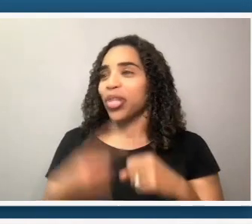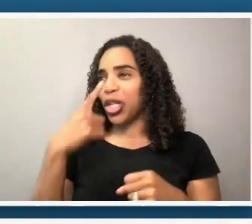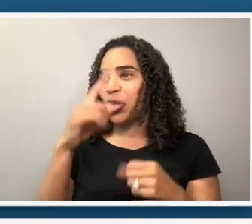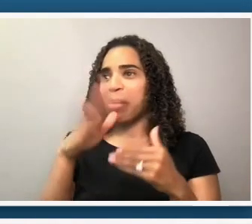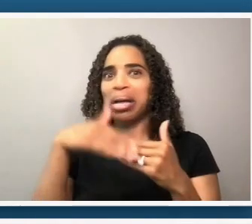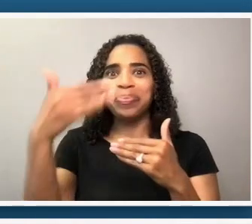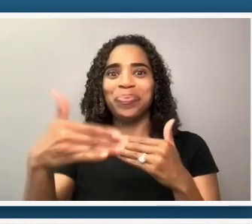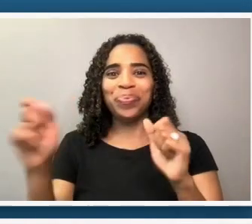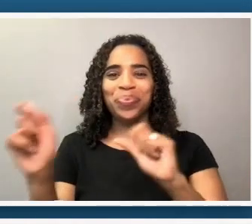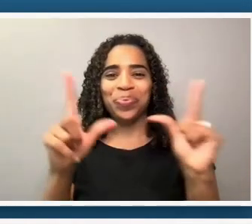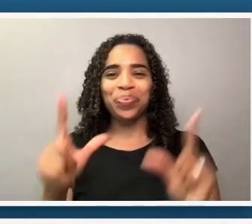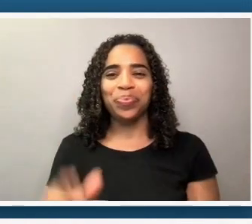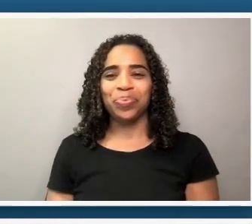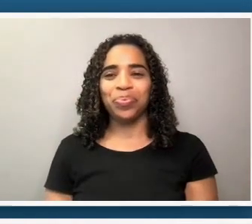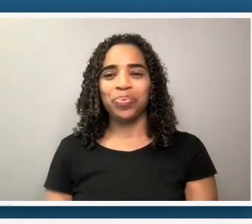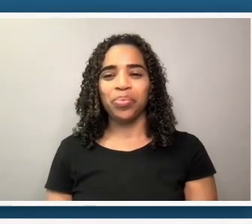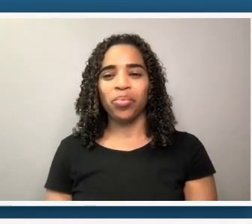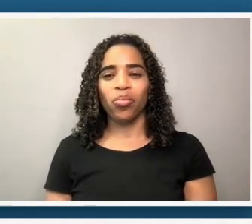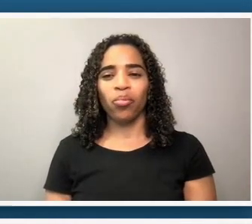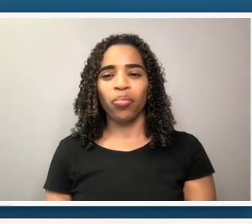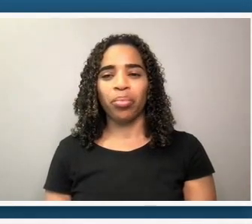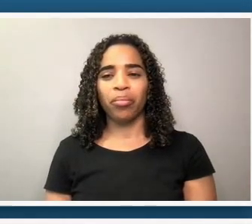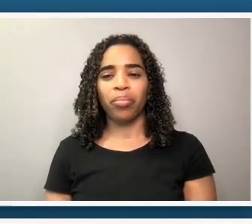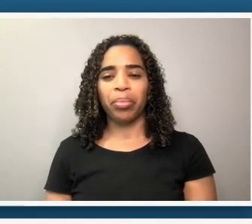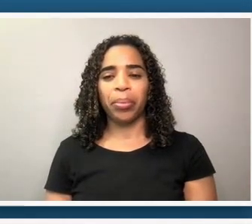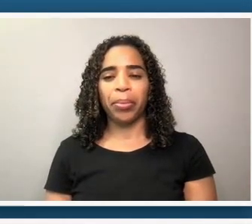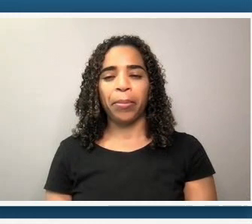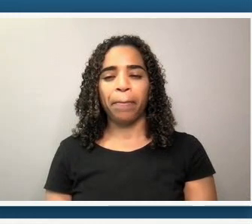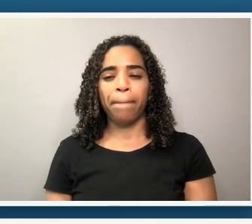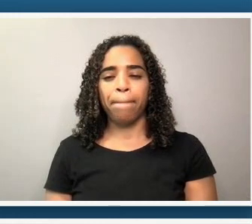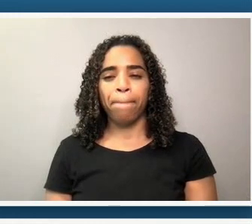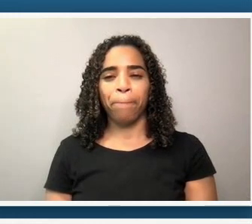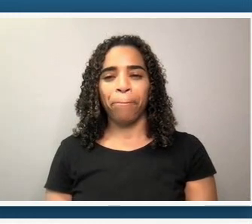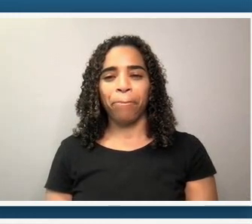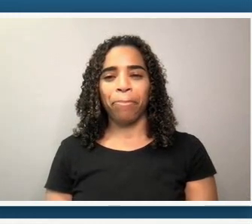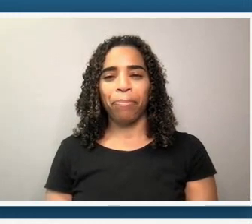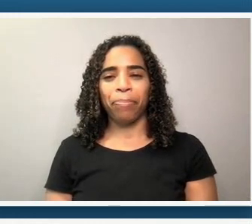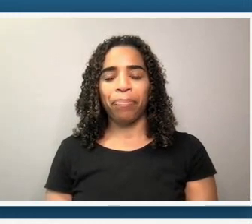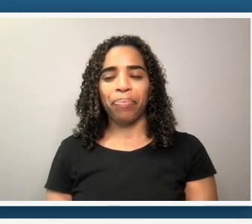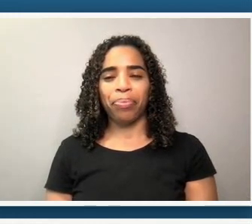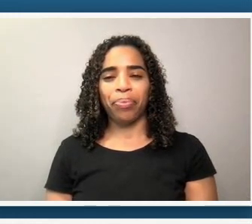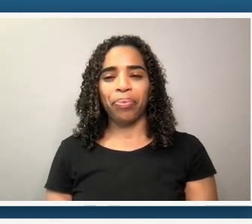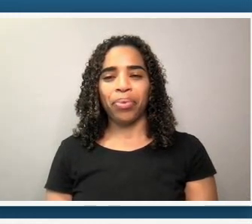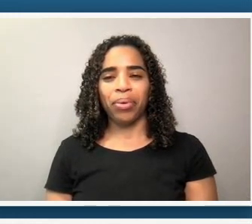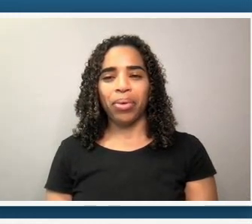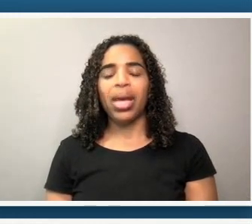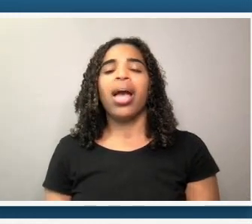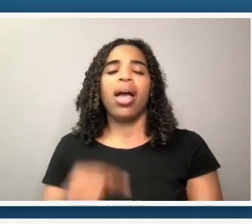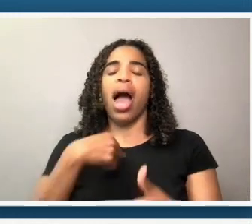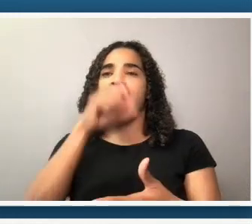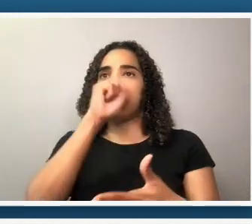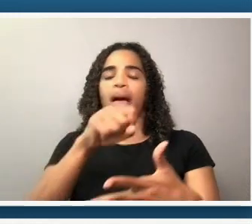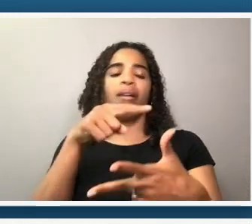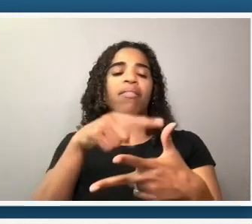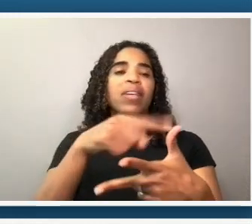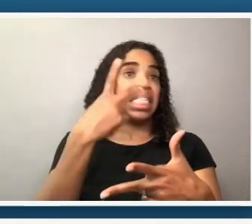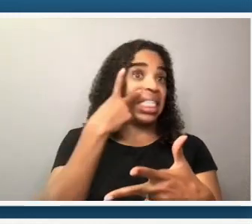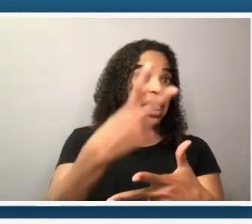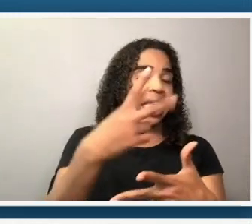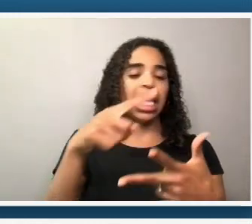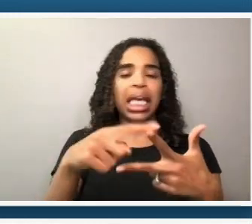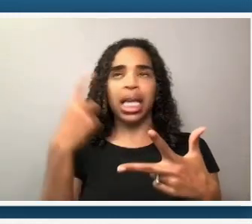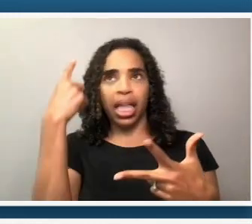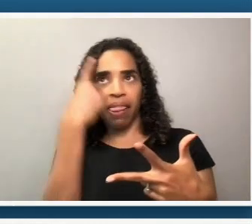slide. My go-to thinking routine is See, Think, Wonder. I think that this is such a good